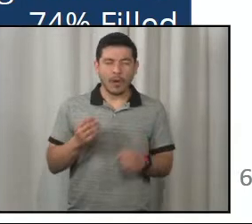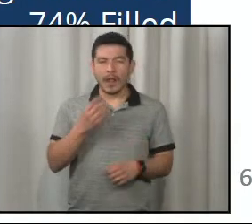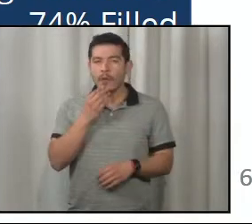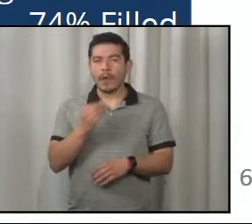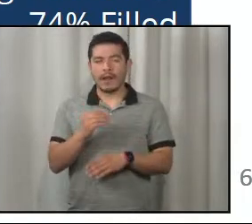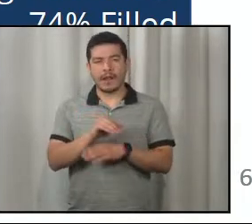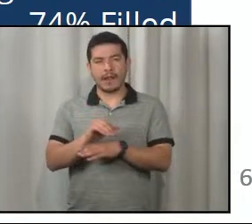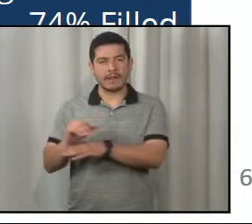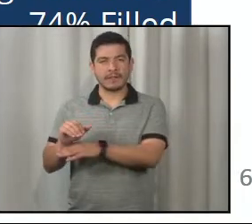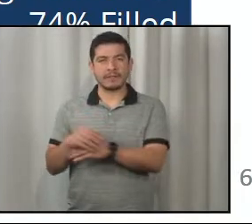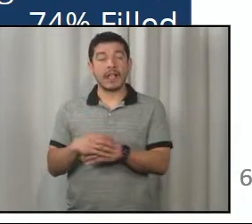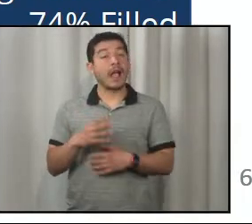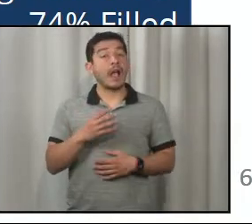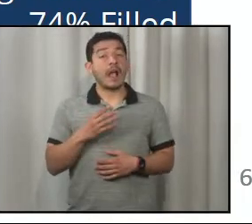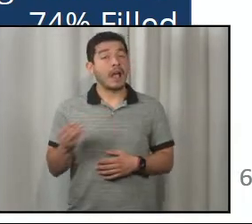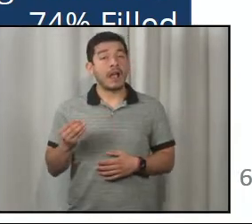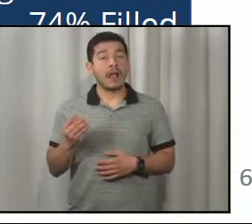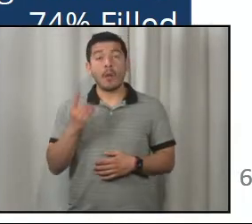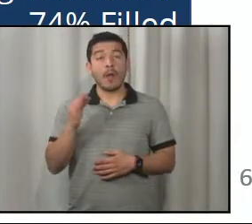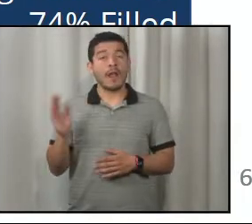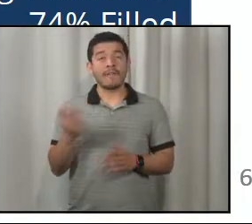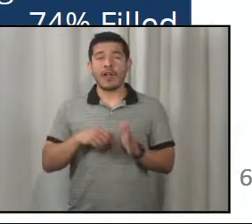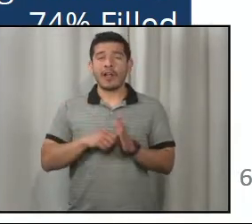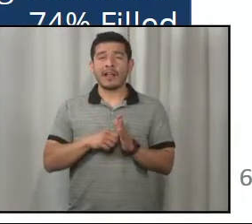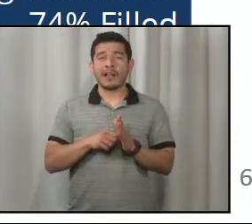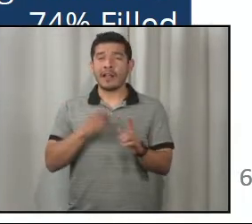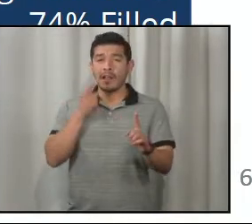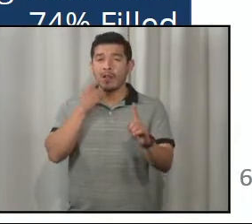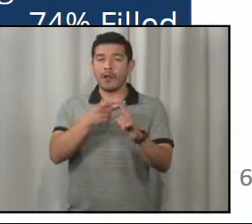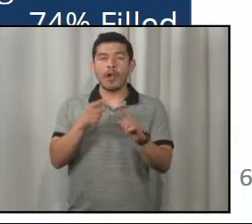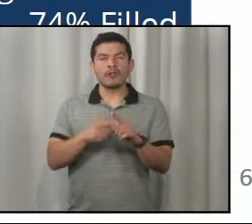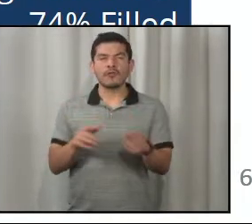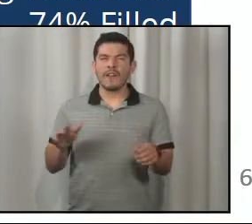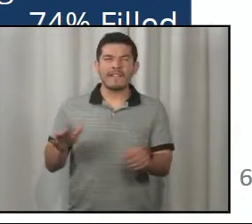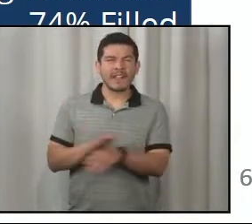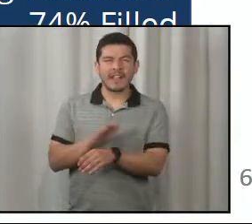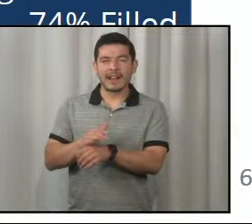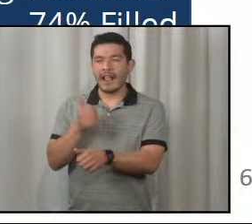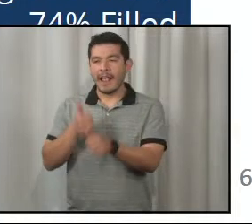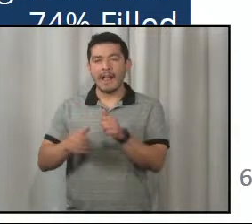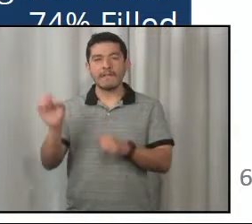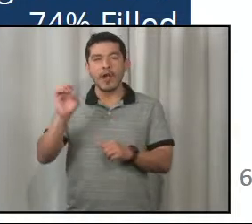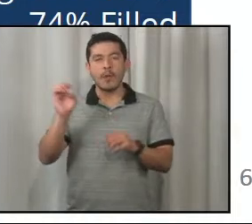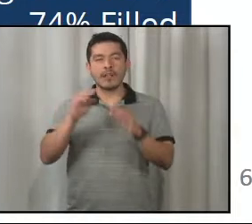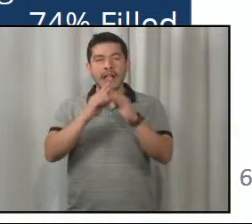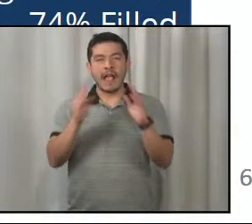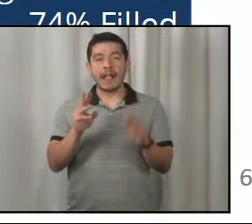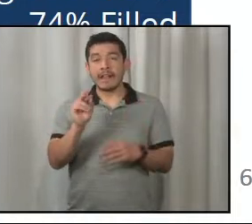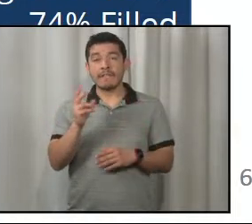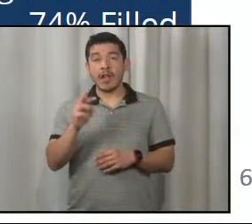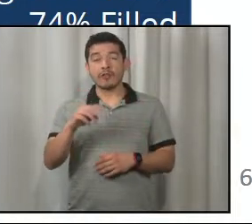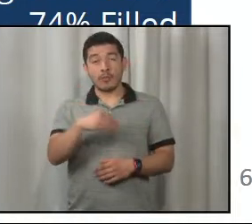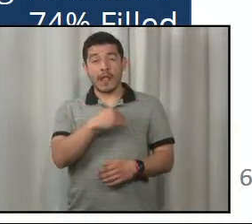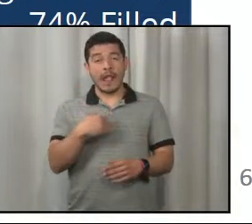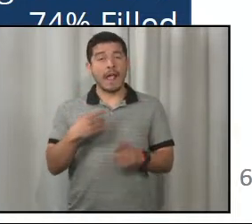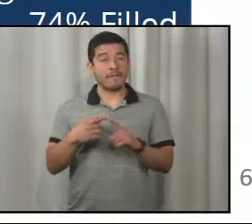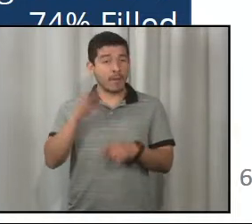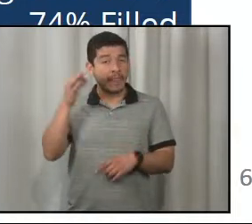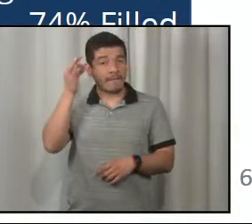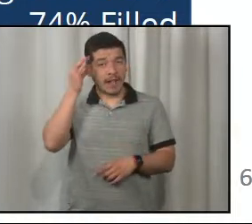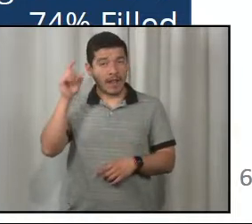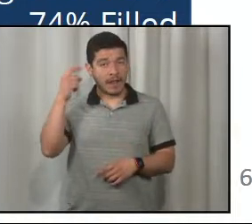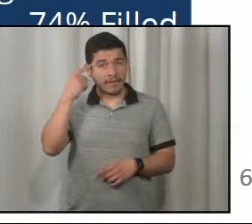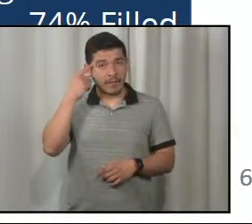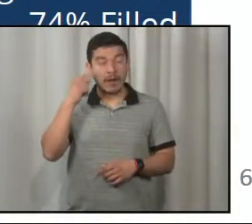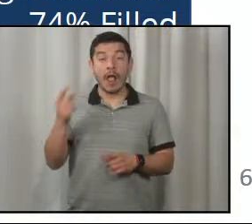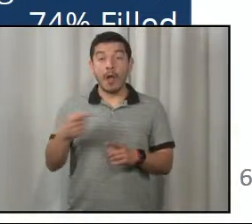nights. And one of our key goals is to fill every emergency housing voucher that we have from the federal government. And we're at